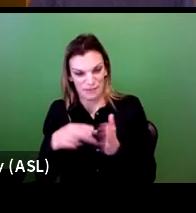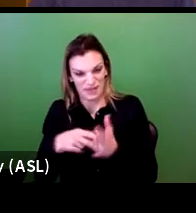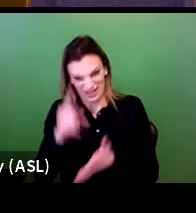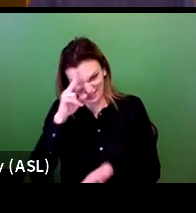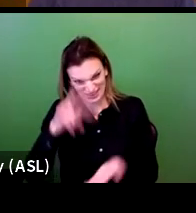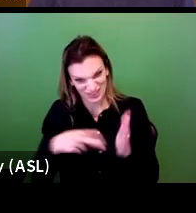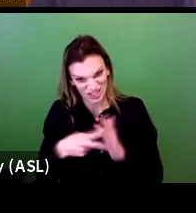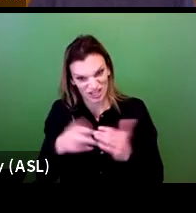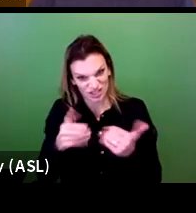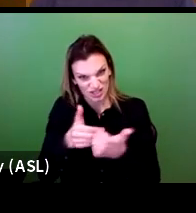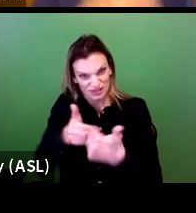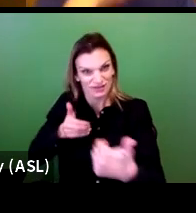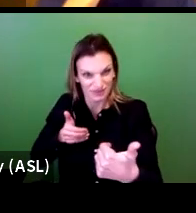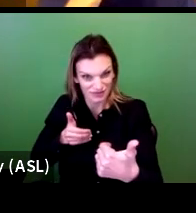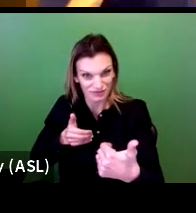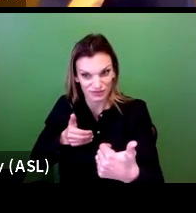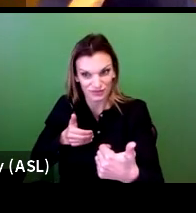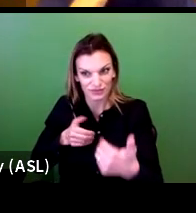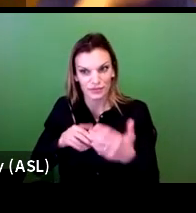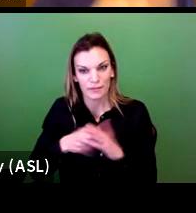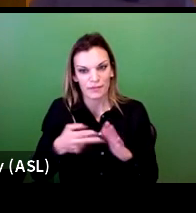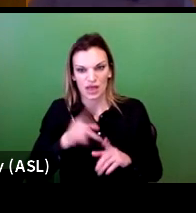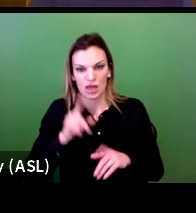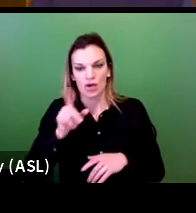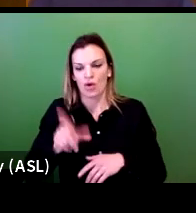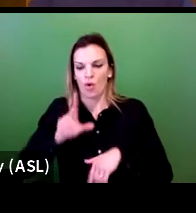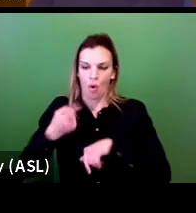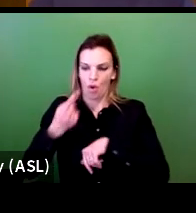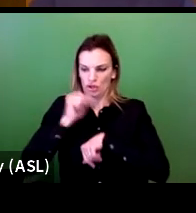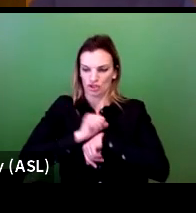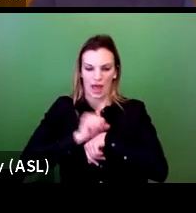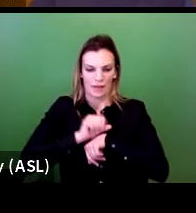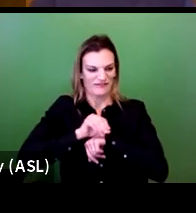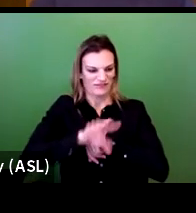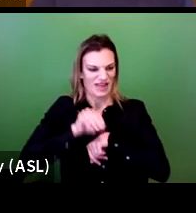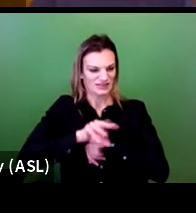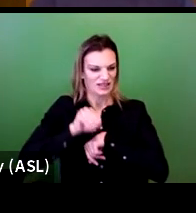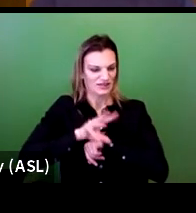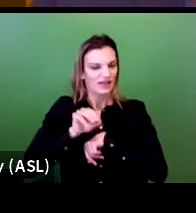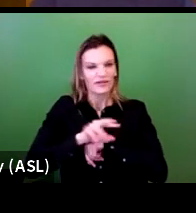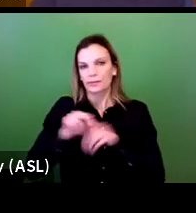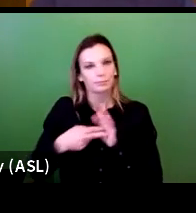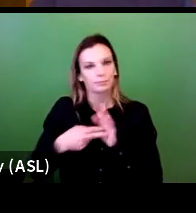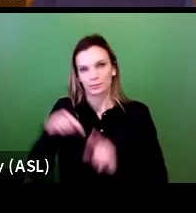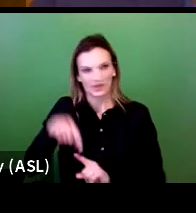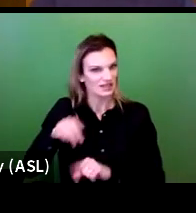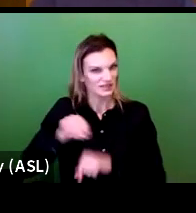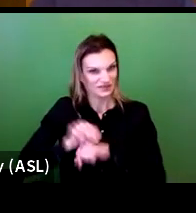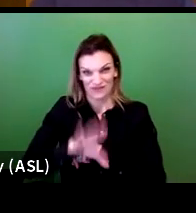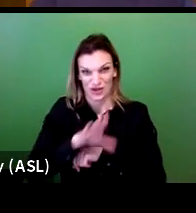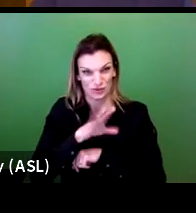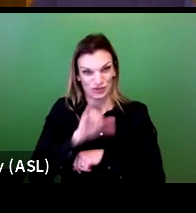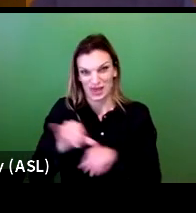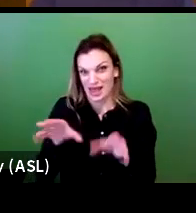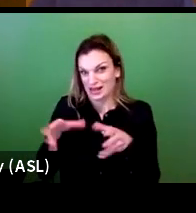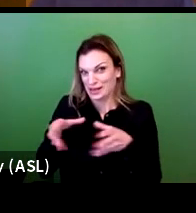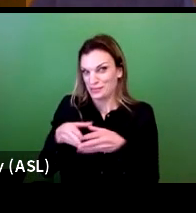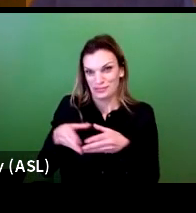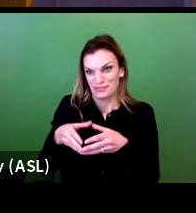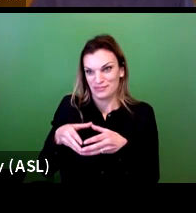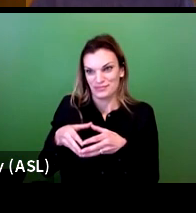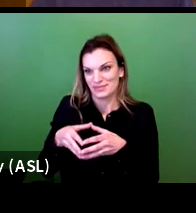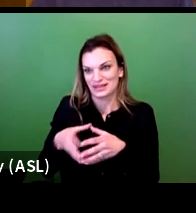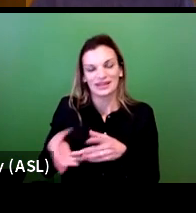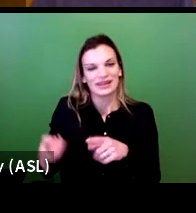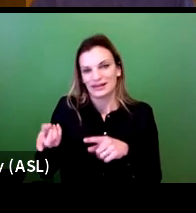be providing review and informal advice, then at that point, that advisory committee would not be able to, and I think Tom had